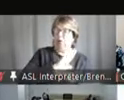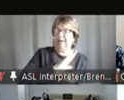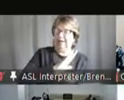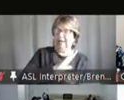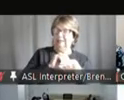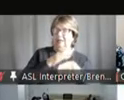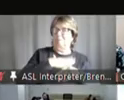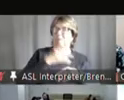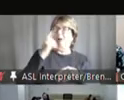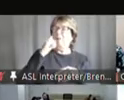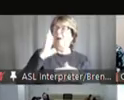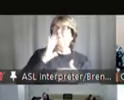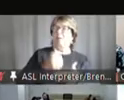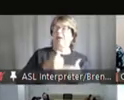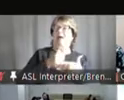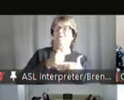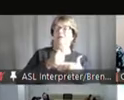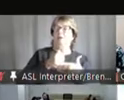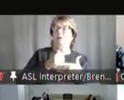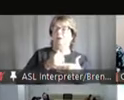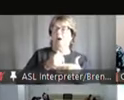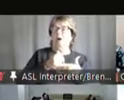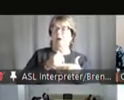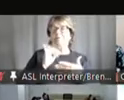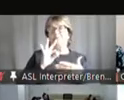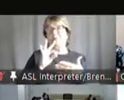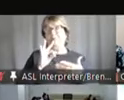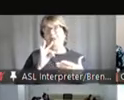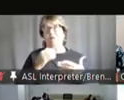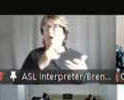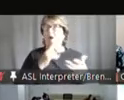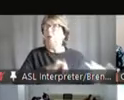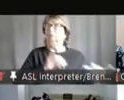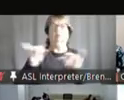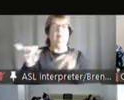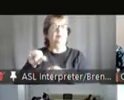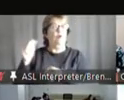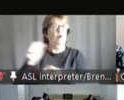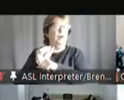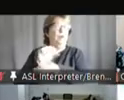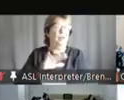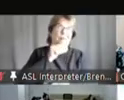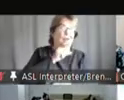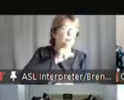helpful to be treated as other employees are. And I'm not sure if we are or not at this point.